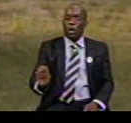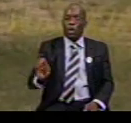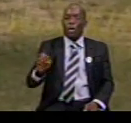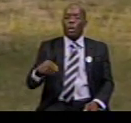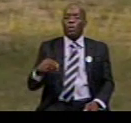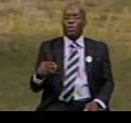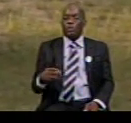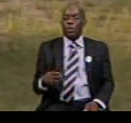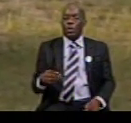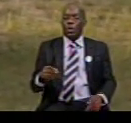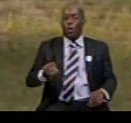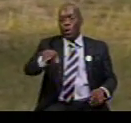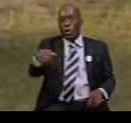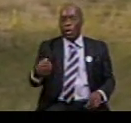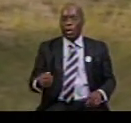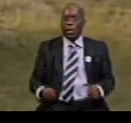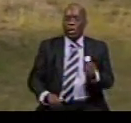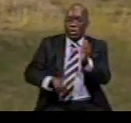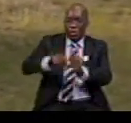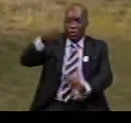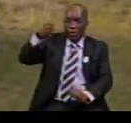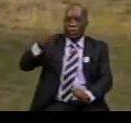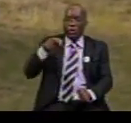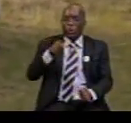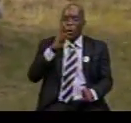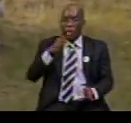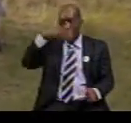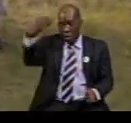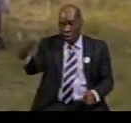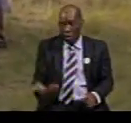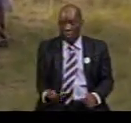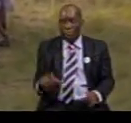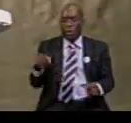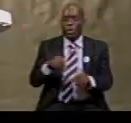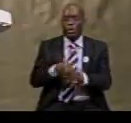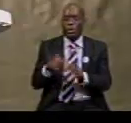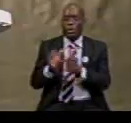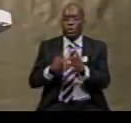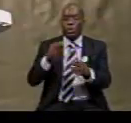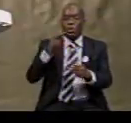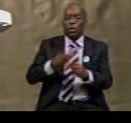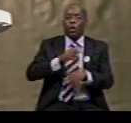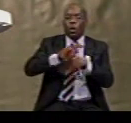that are around, you are all heartily welcome. All the men of God seated here,